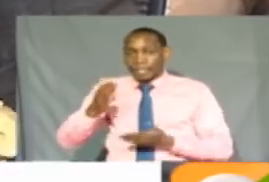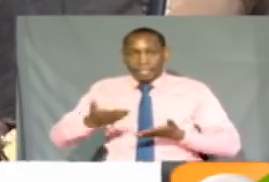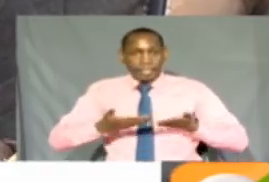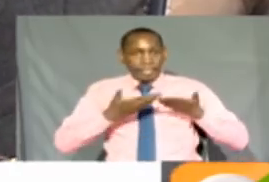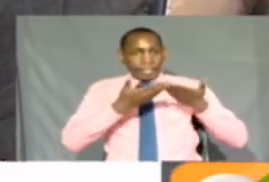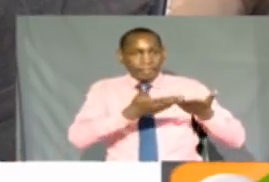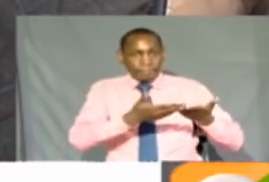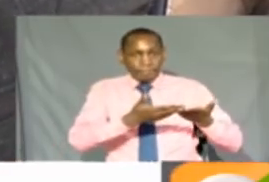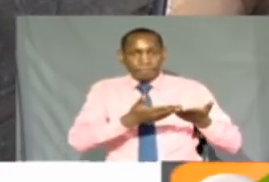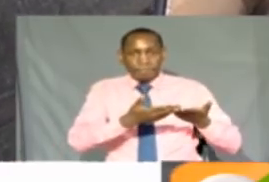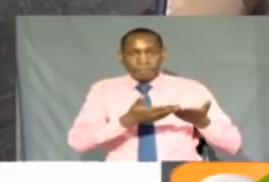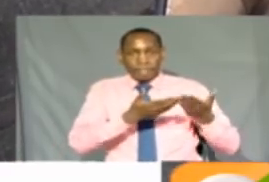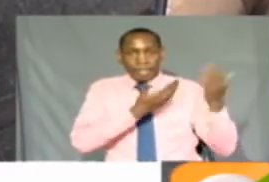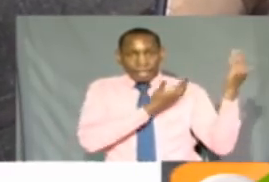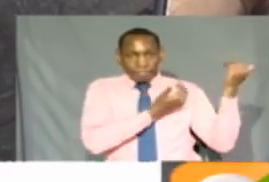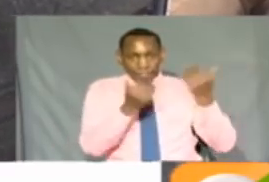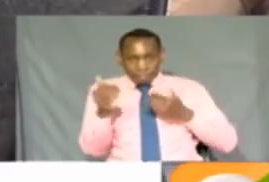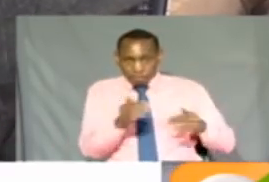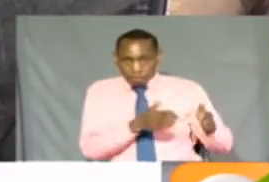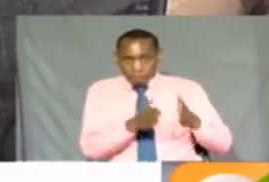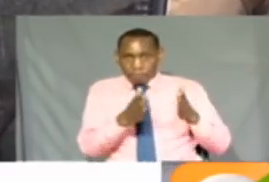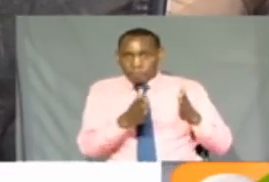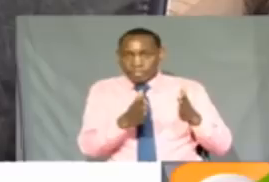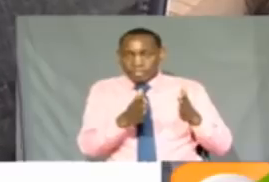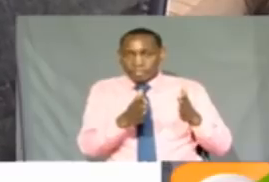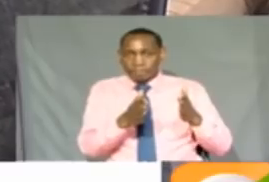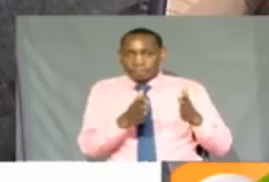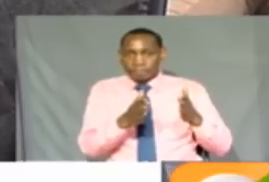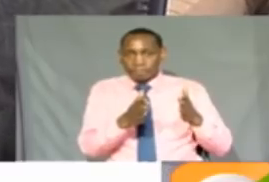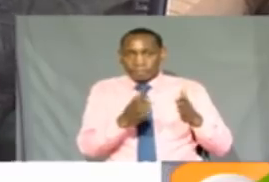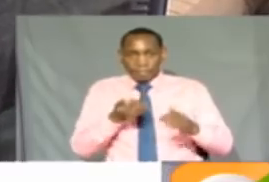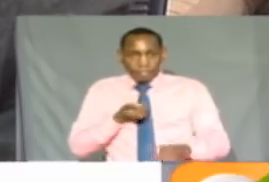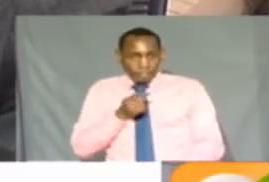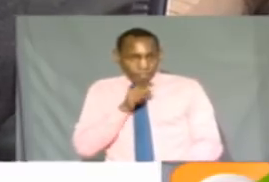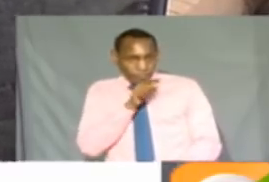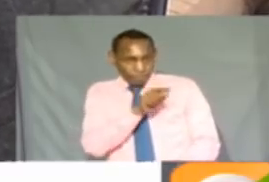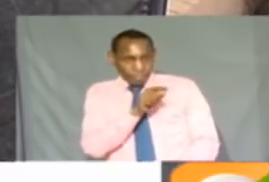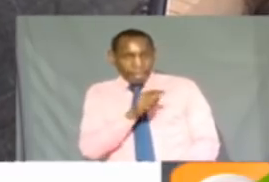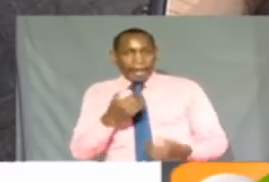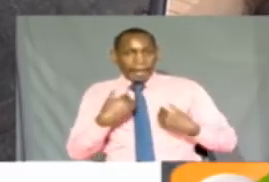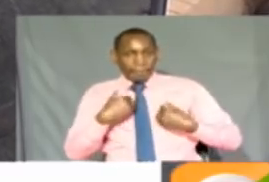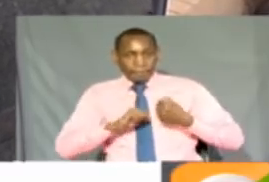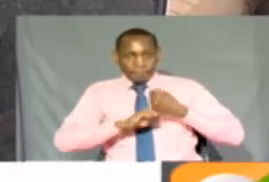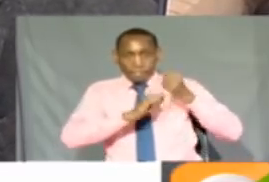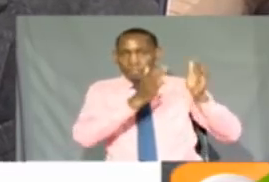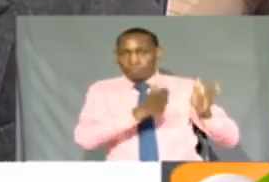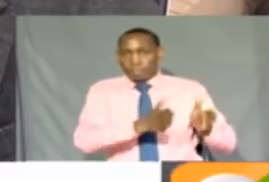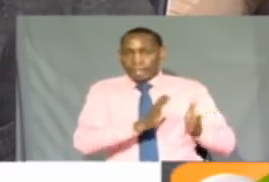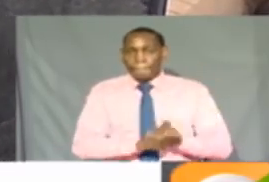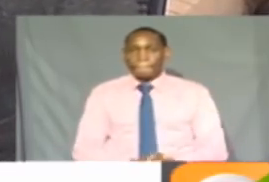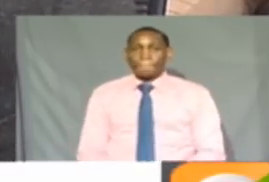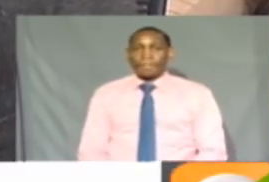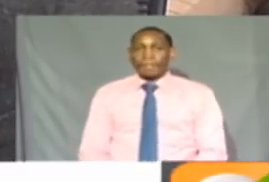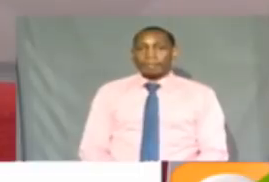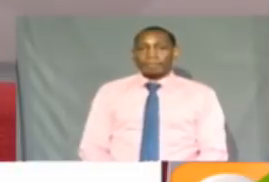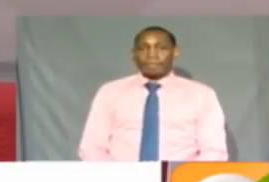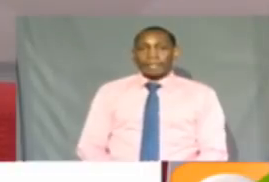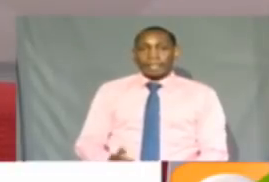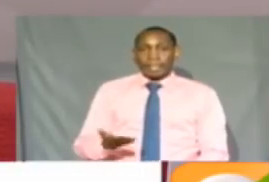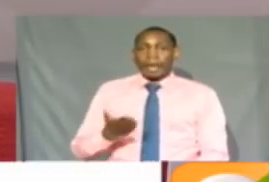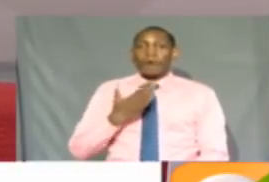an expected opportunity to find herself with sponsors. So let me hear from the lady